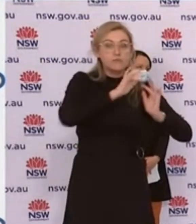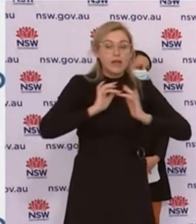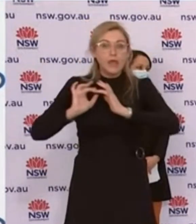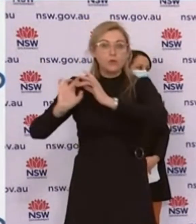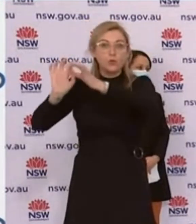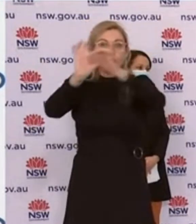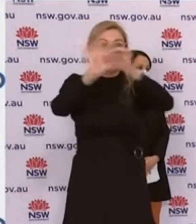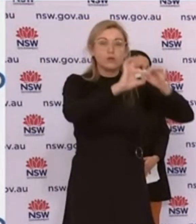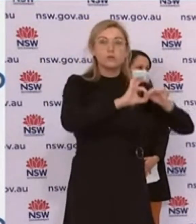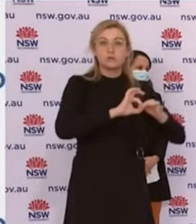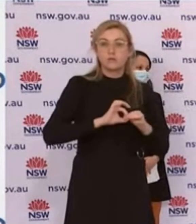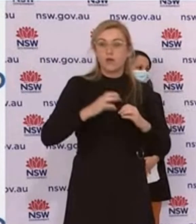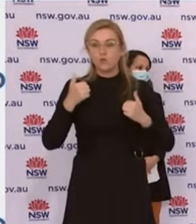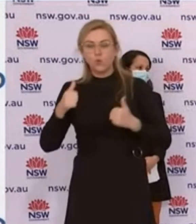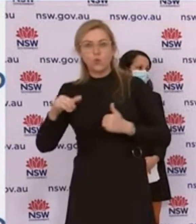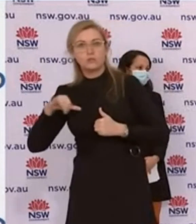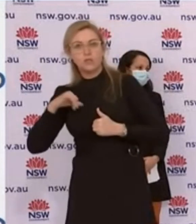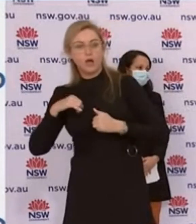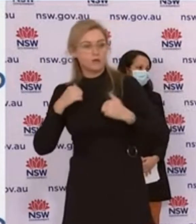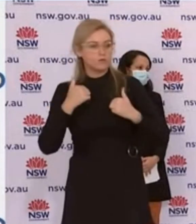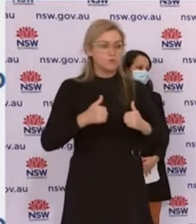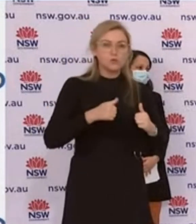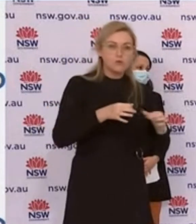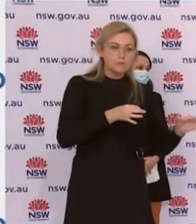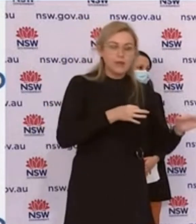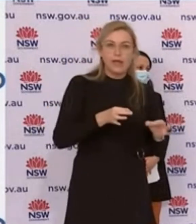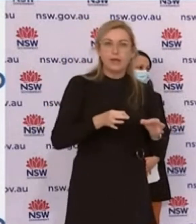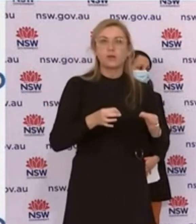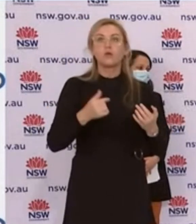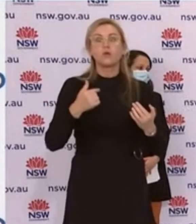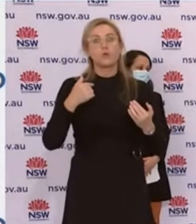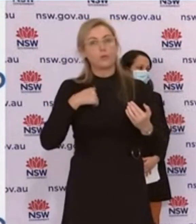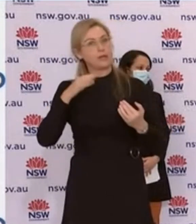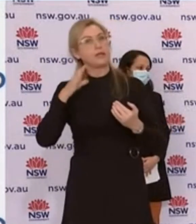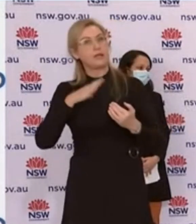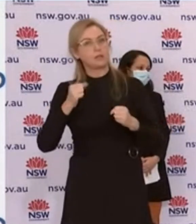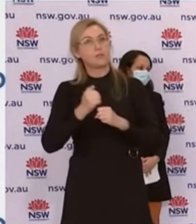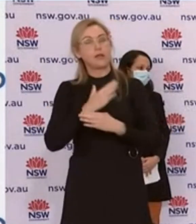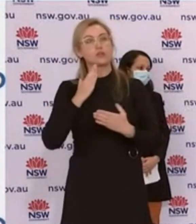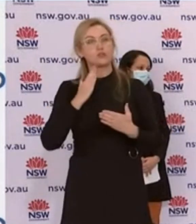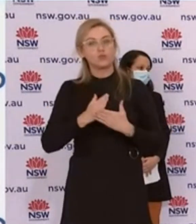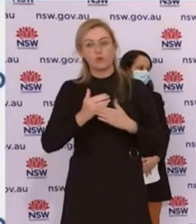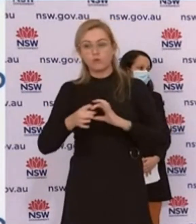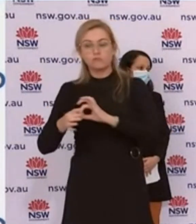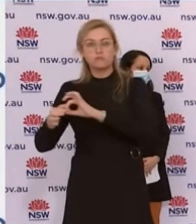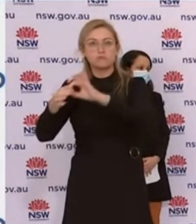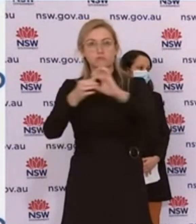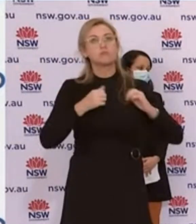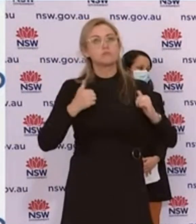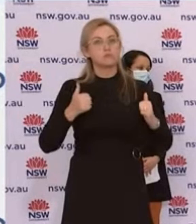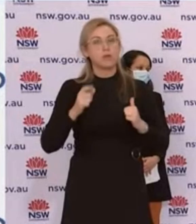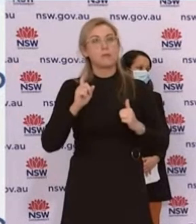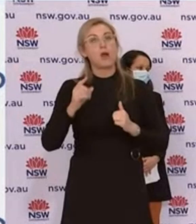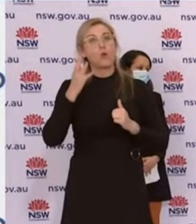more patients, it does stretch things and it does mean things are done differently. So we can't do things the same as you would if there wasn't a pandemic.